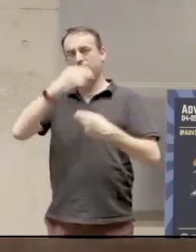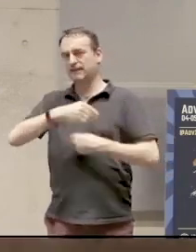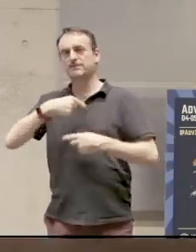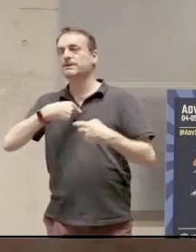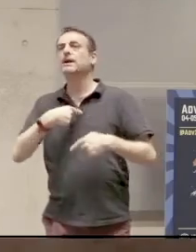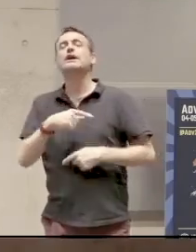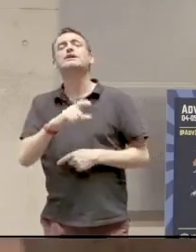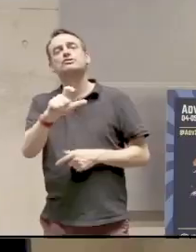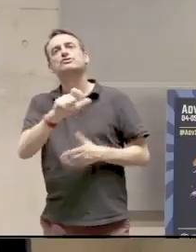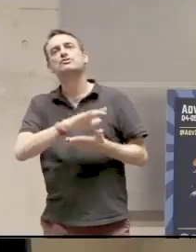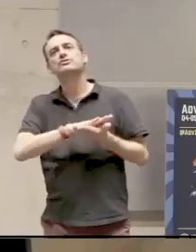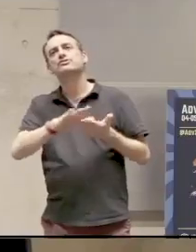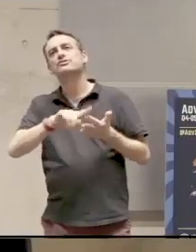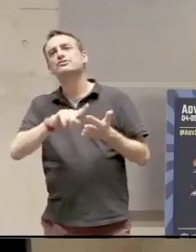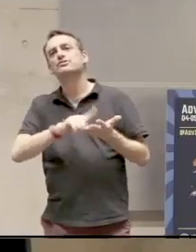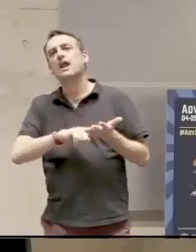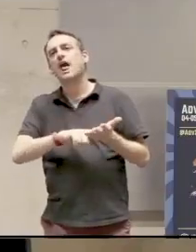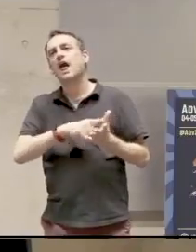Chella.